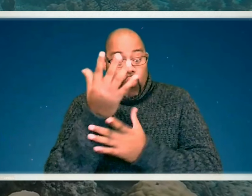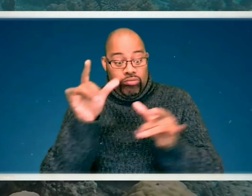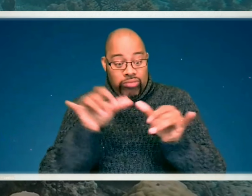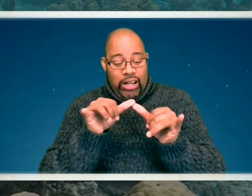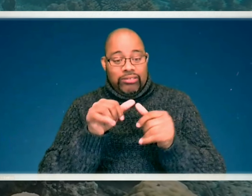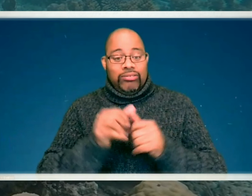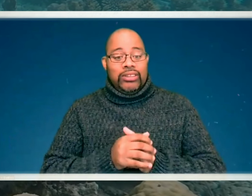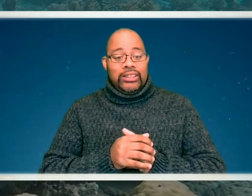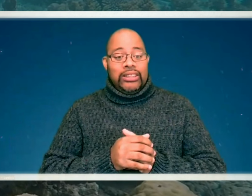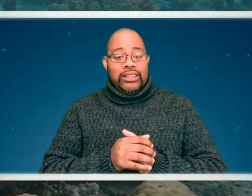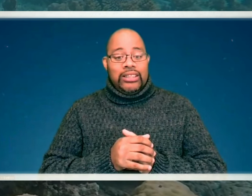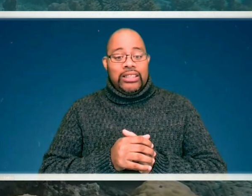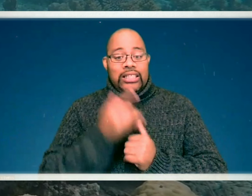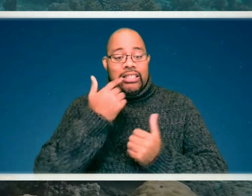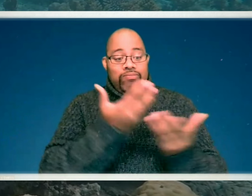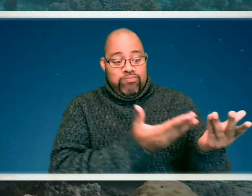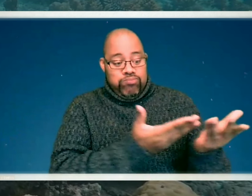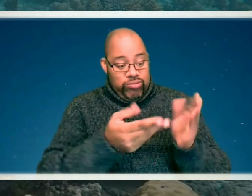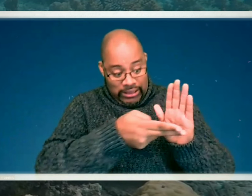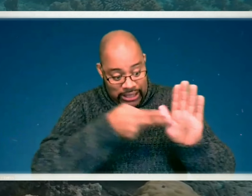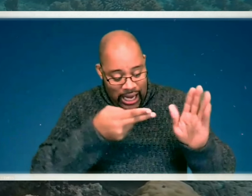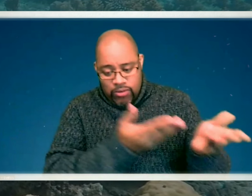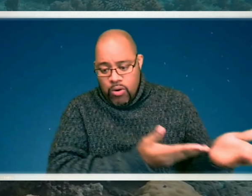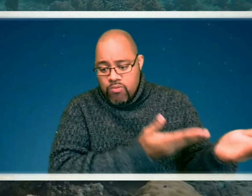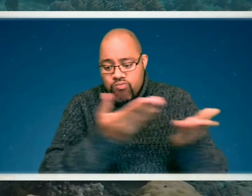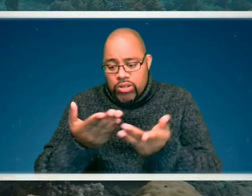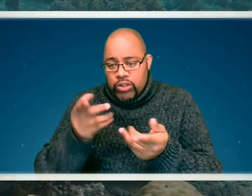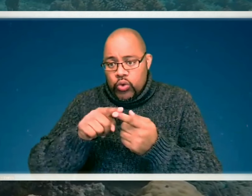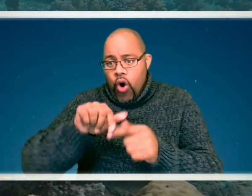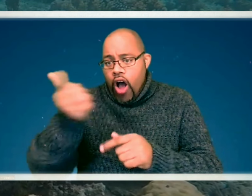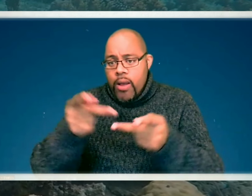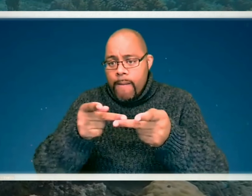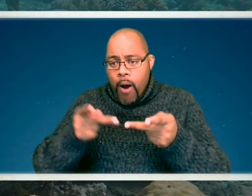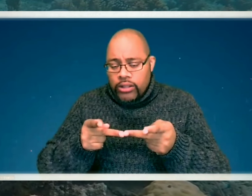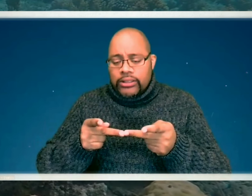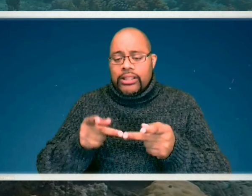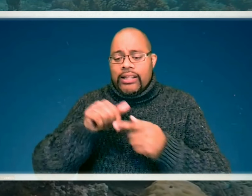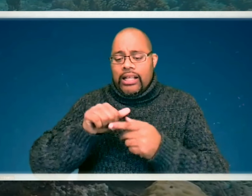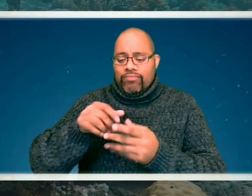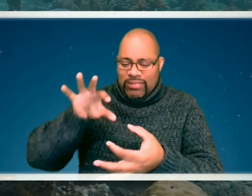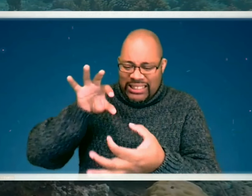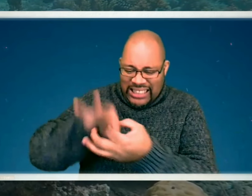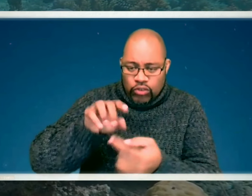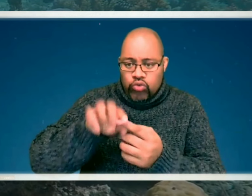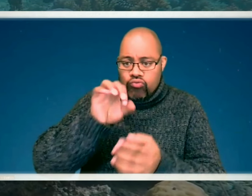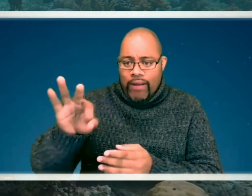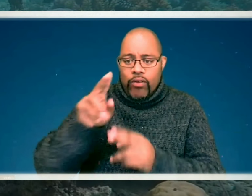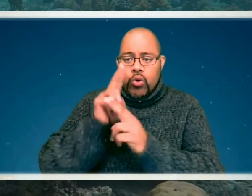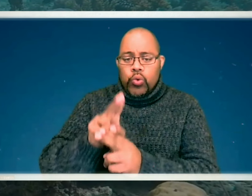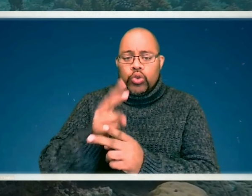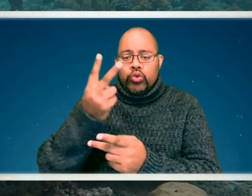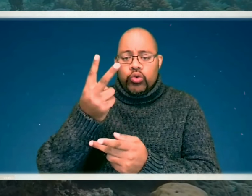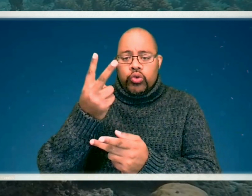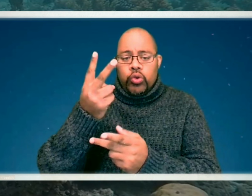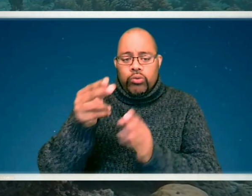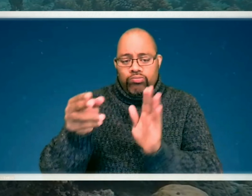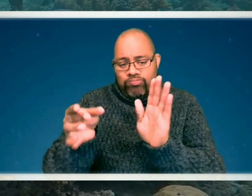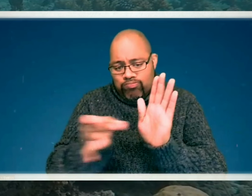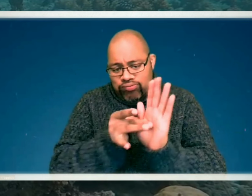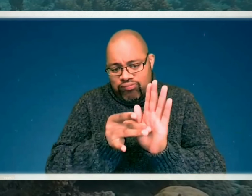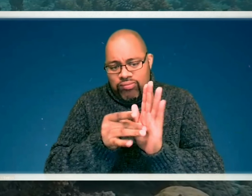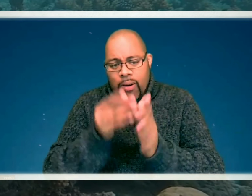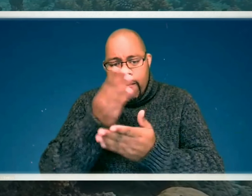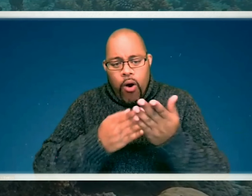and they're taken to a carefully selected reef restoration site, where they are attached directly to a reef using a 2-part green epoxy, which is a